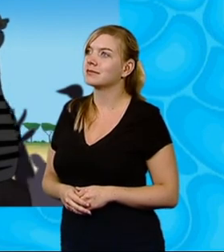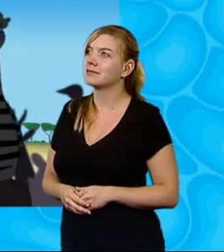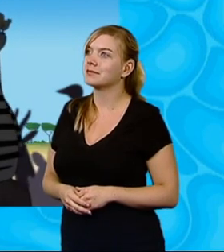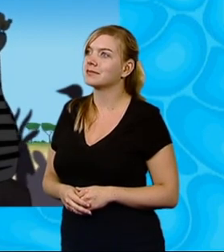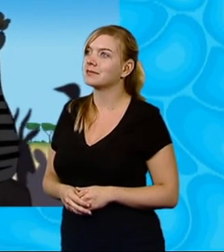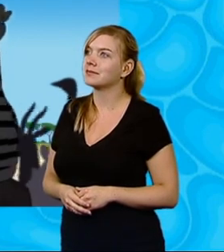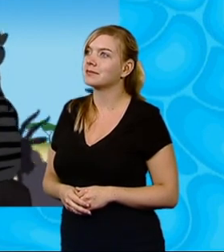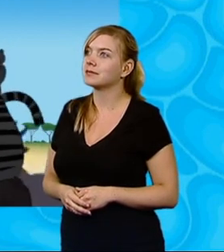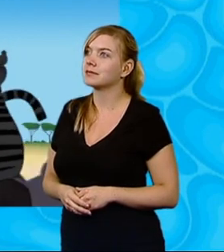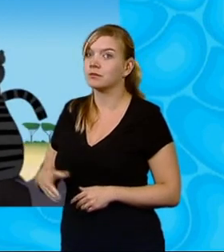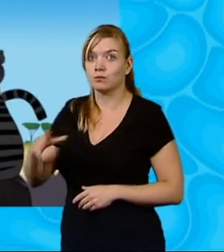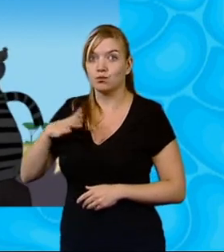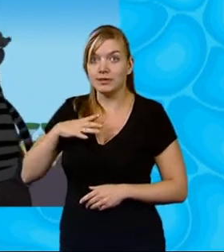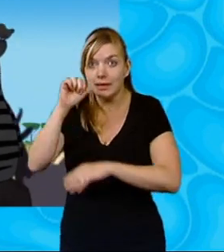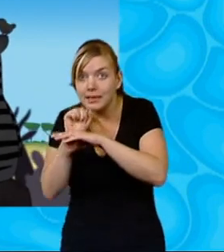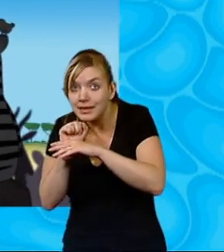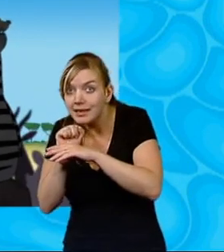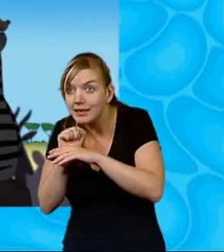Look out, everyone! Duck!